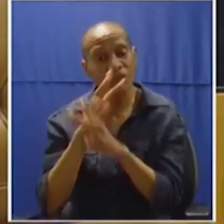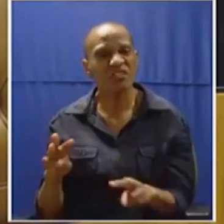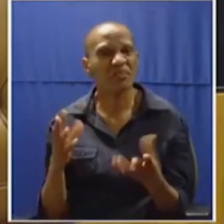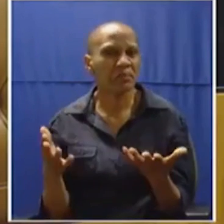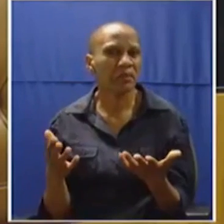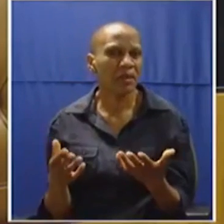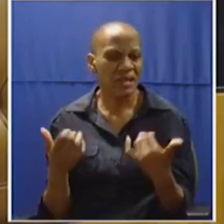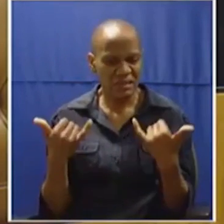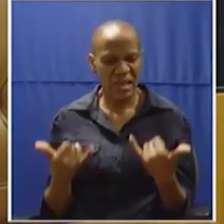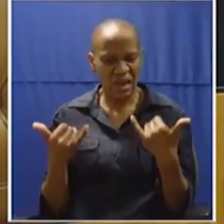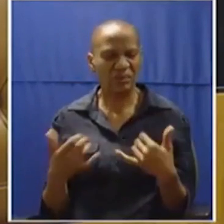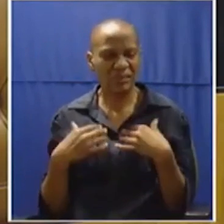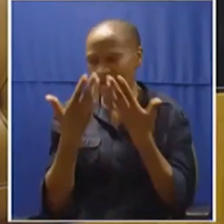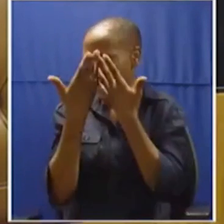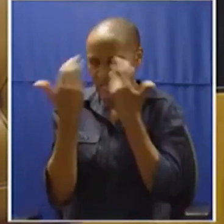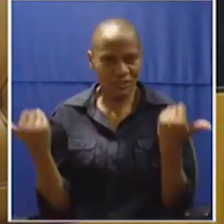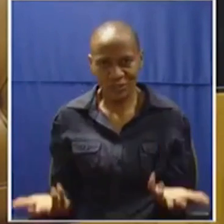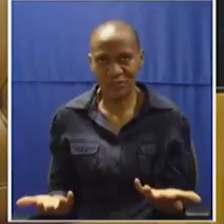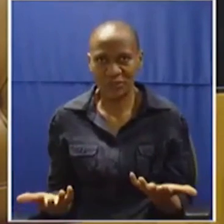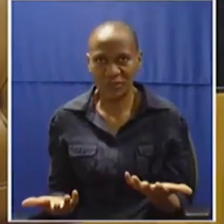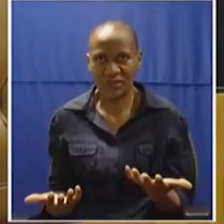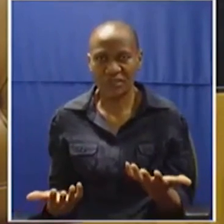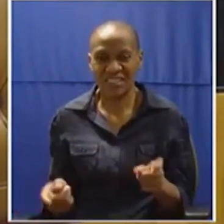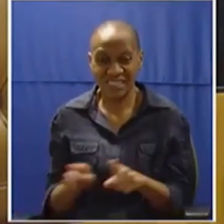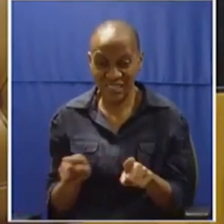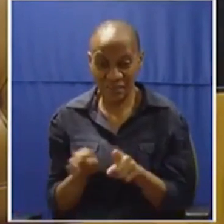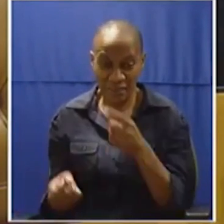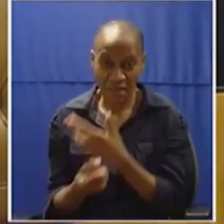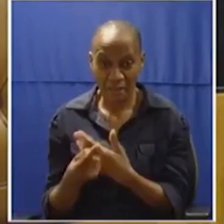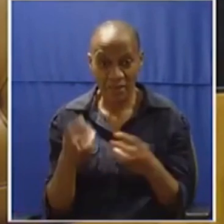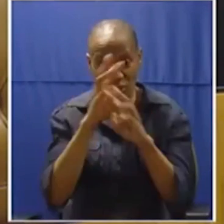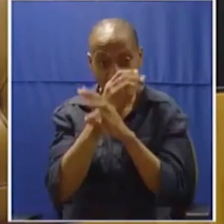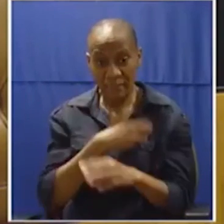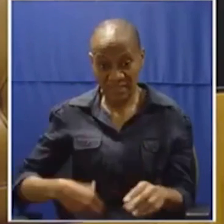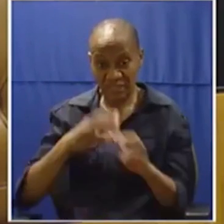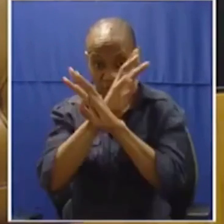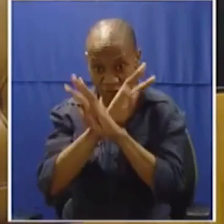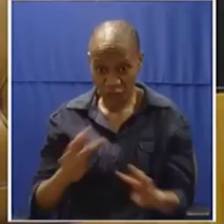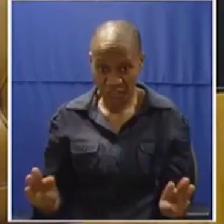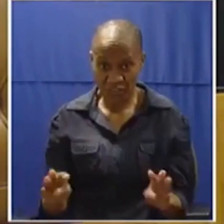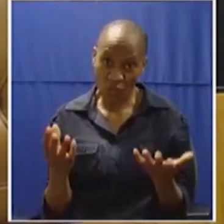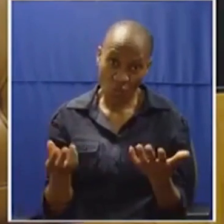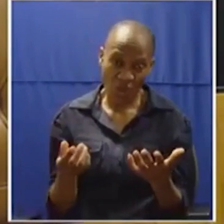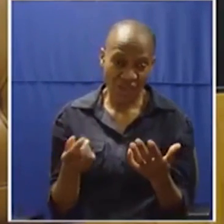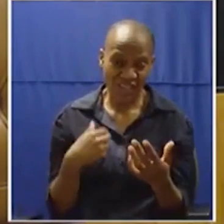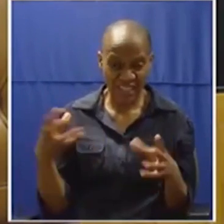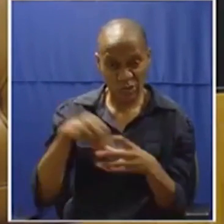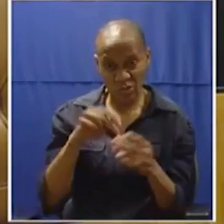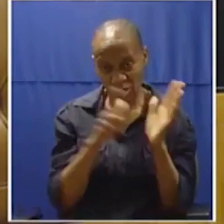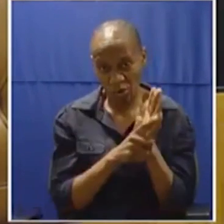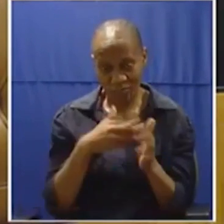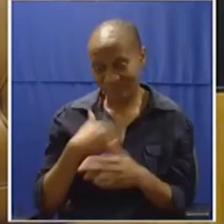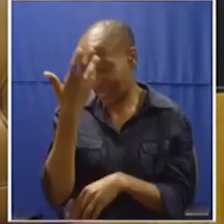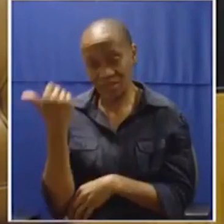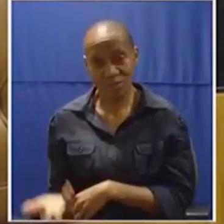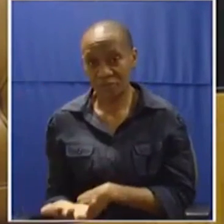I don't know of any amnesty dispensation that's competent in our law currently.